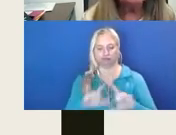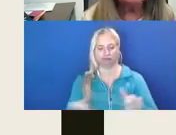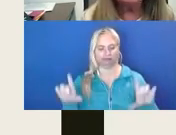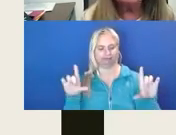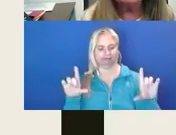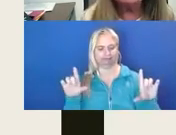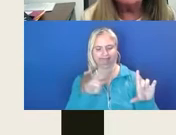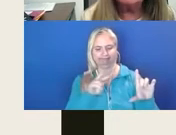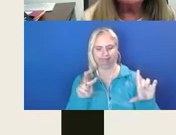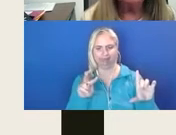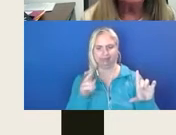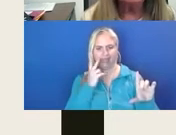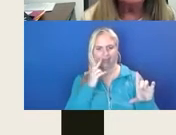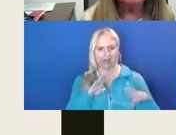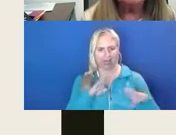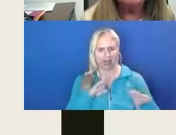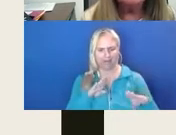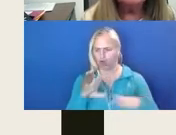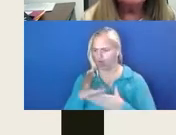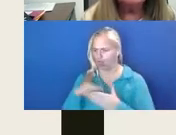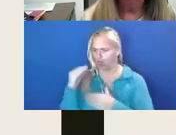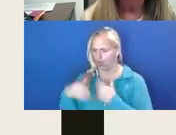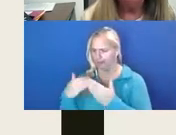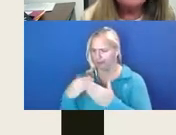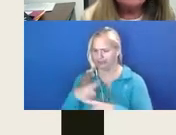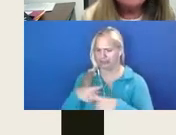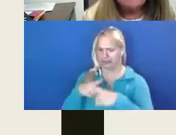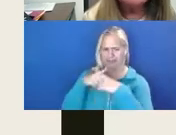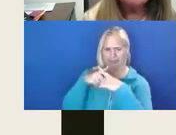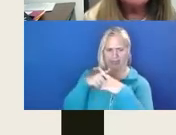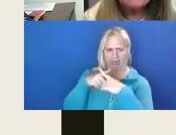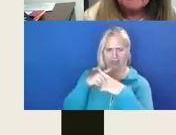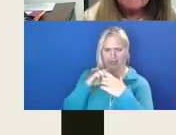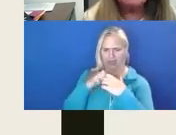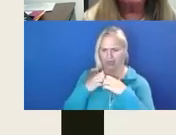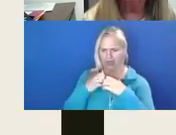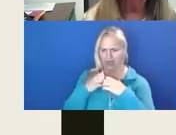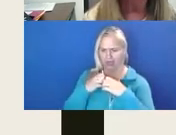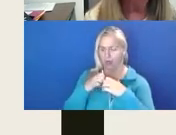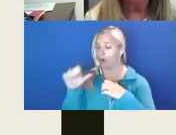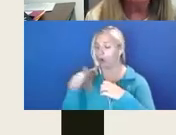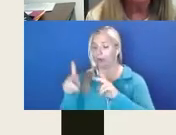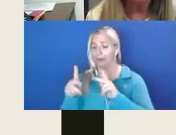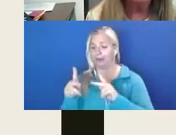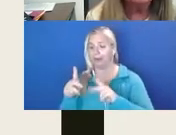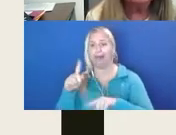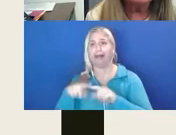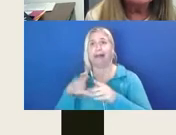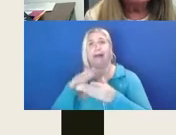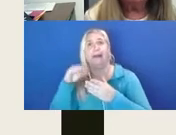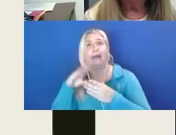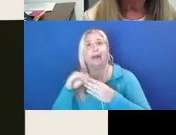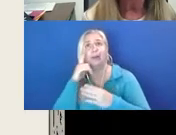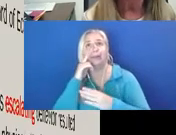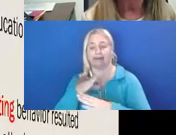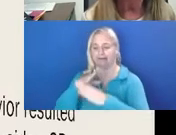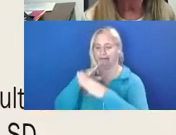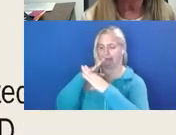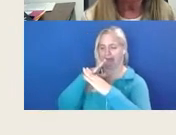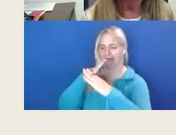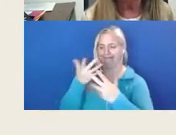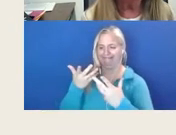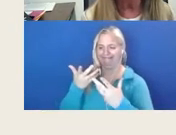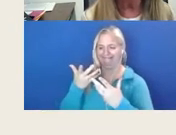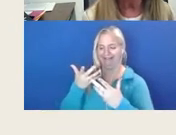interfering with the student's learning or the learning of others, then we have to step up to the plate and develop these plans. Let's take a look at